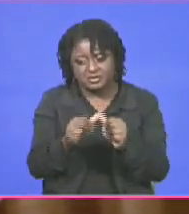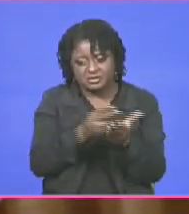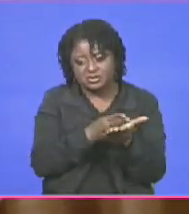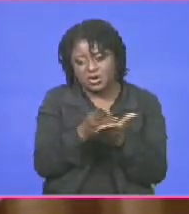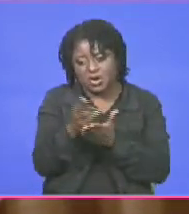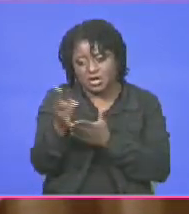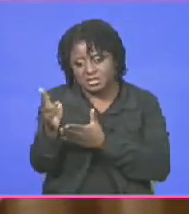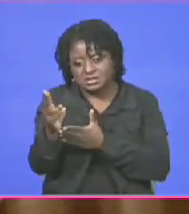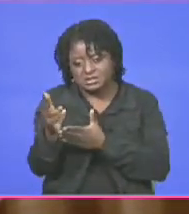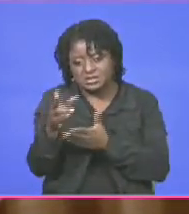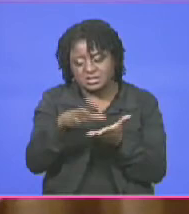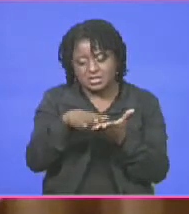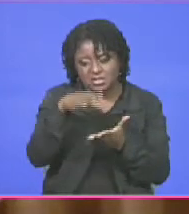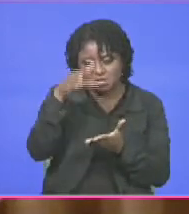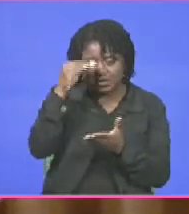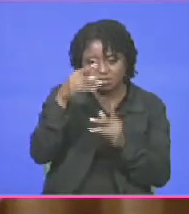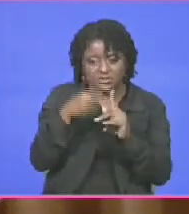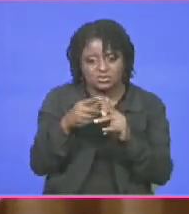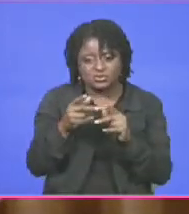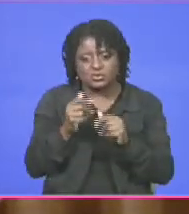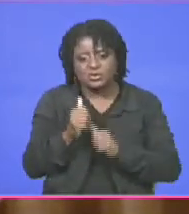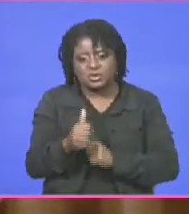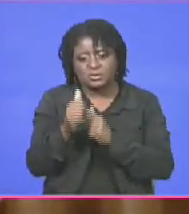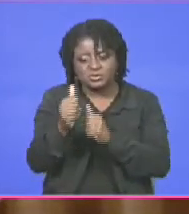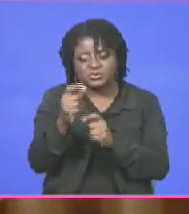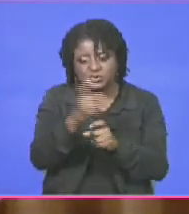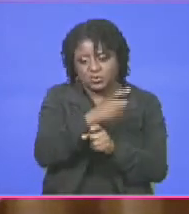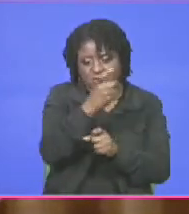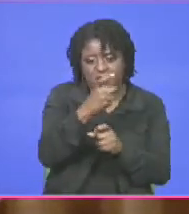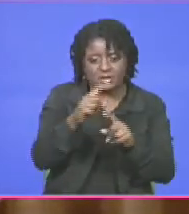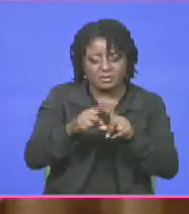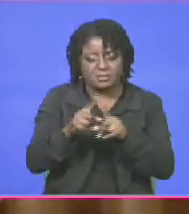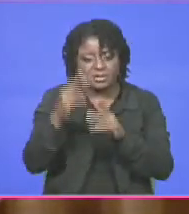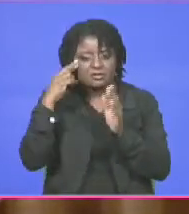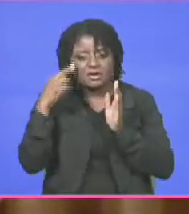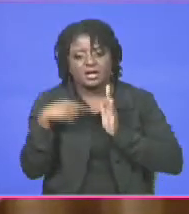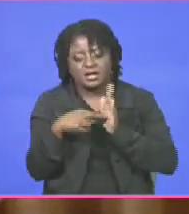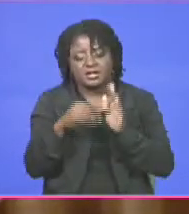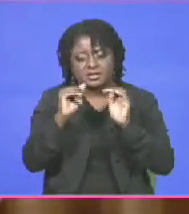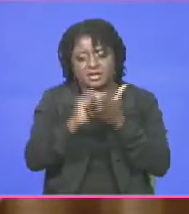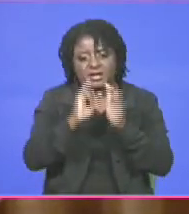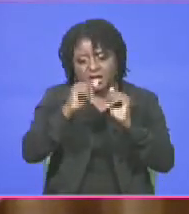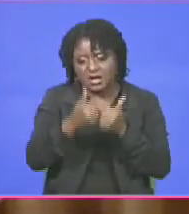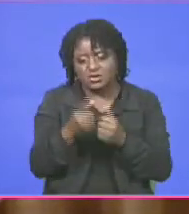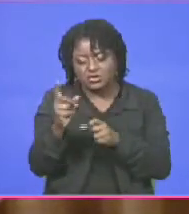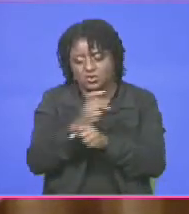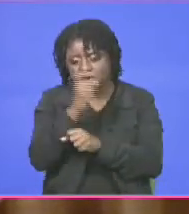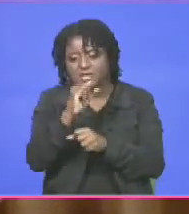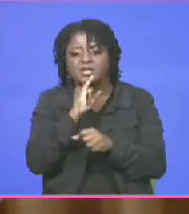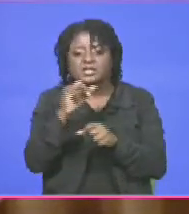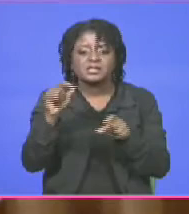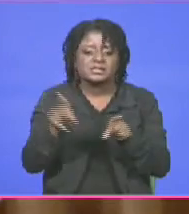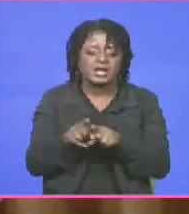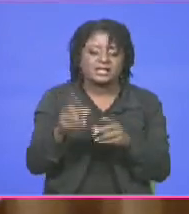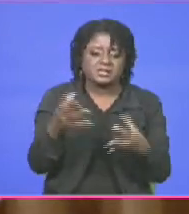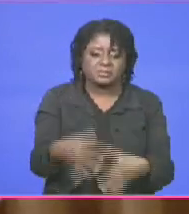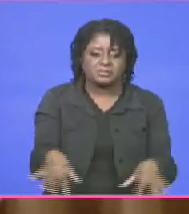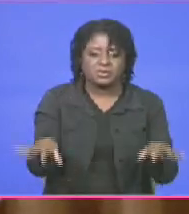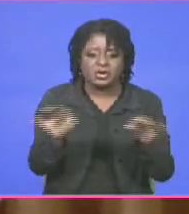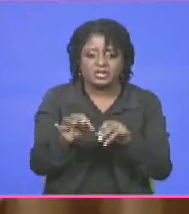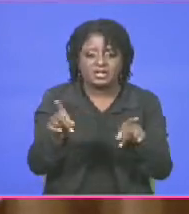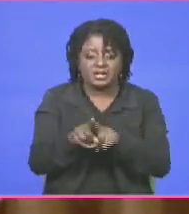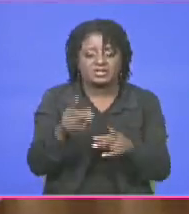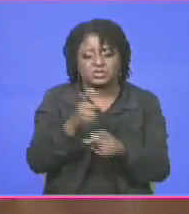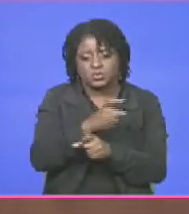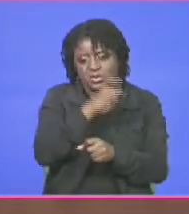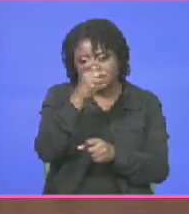honesty, learning to pursue winning, but recognizing that how you win is as important